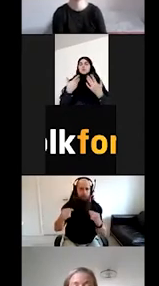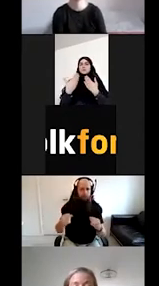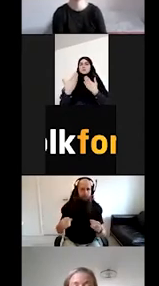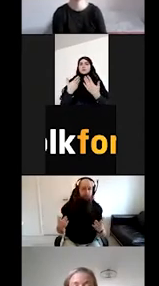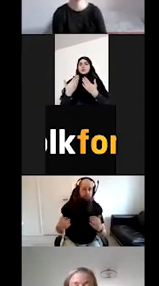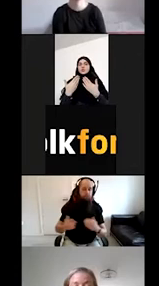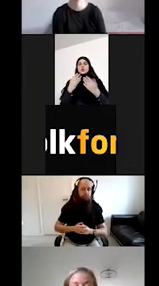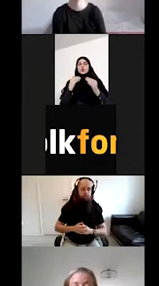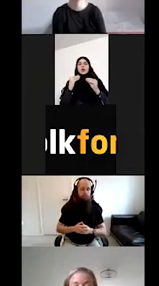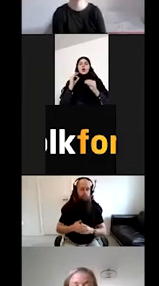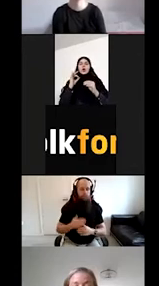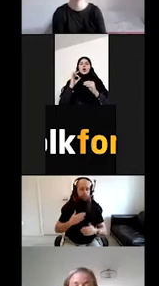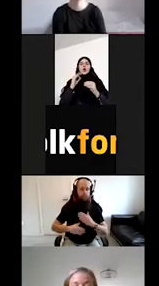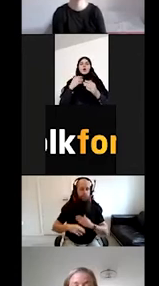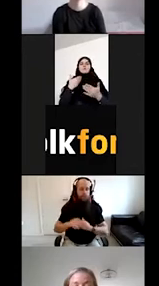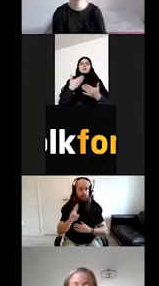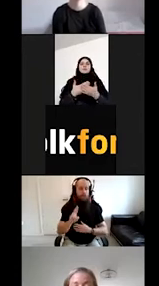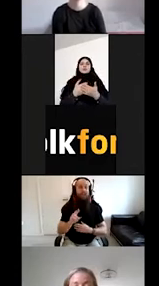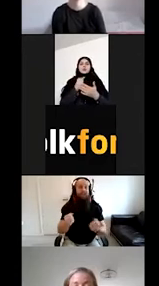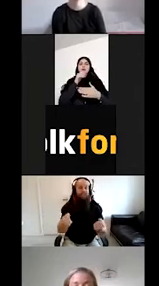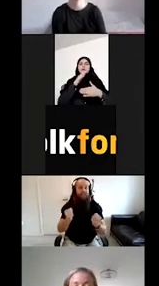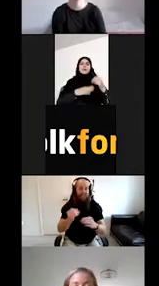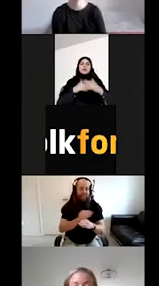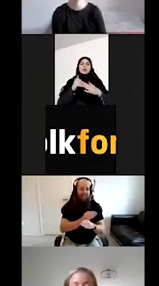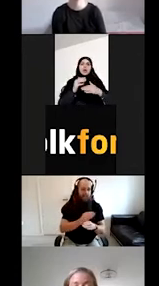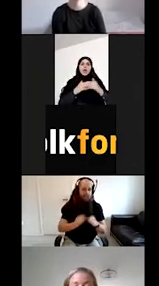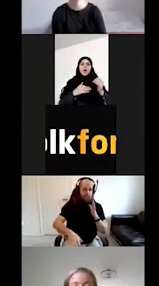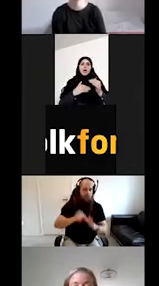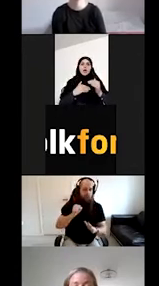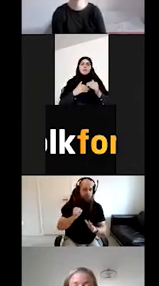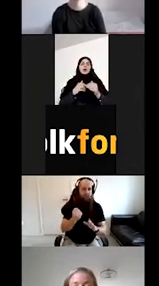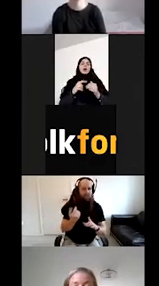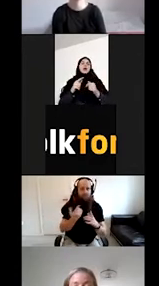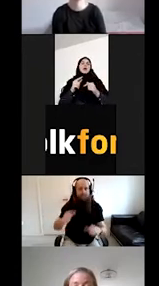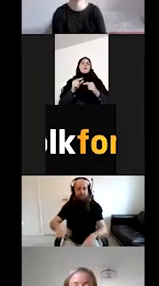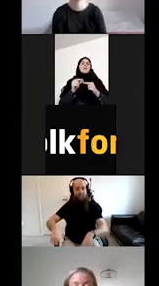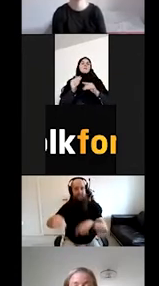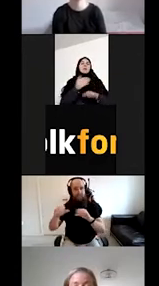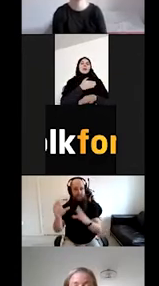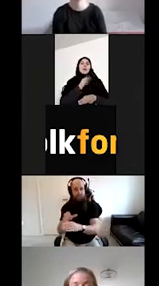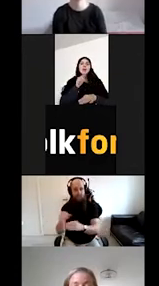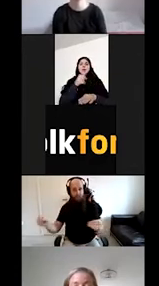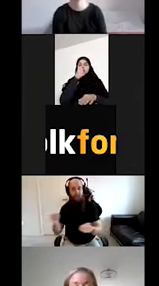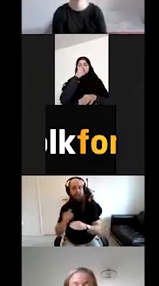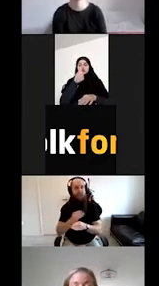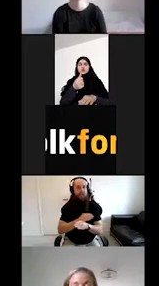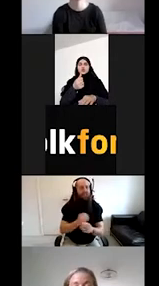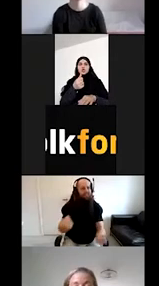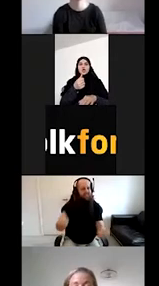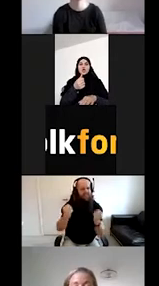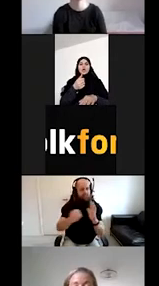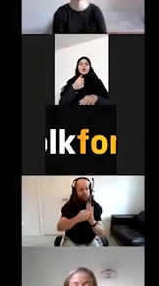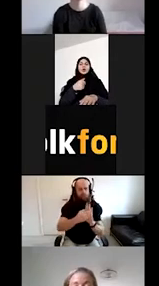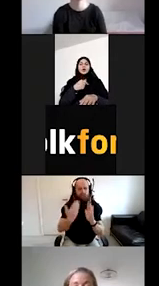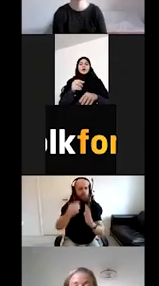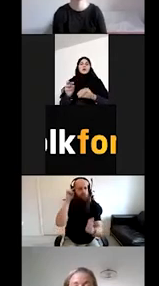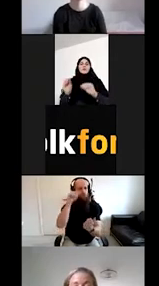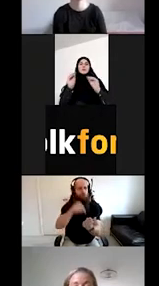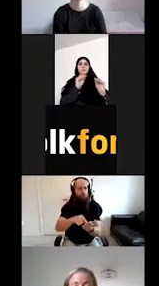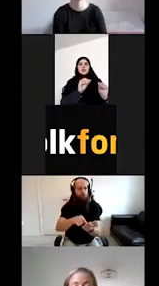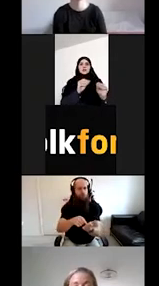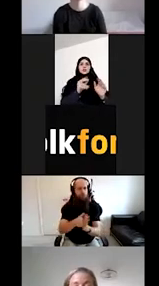It's very important before we go to the findings to explain what the aim of the study